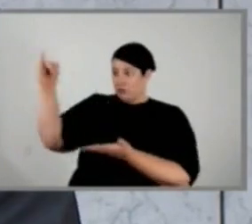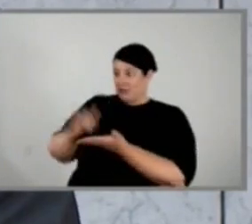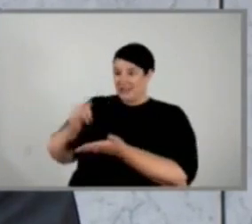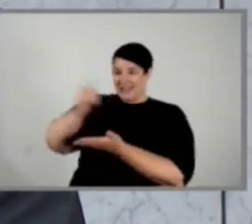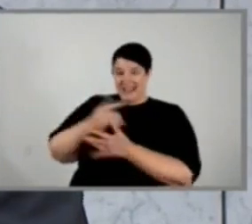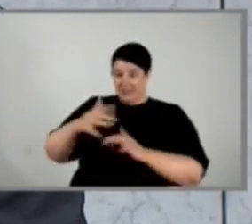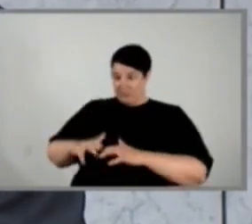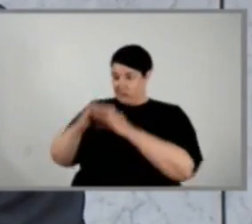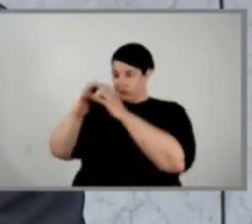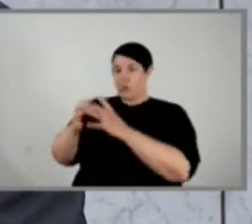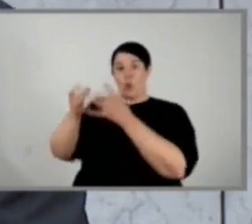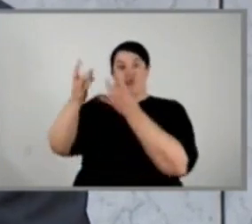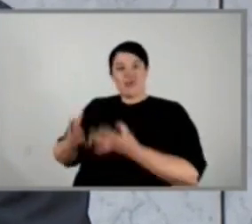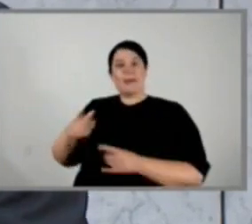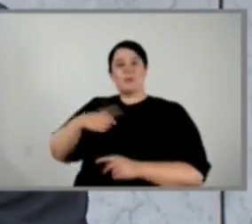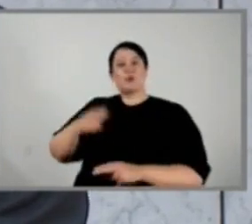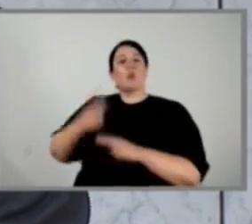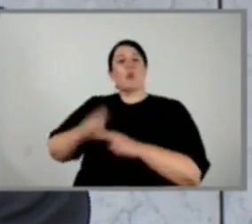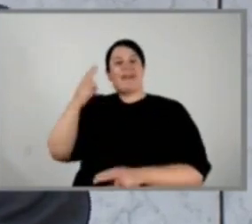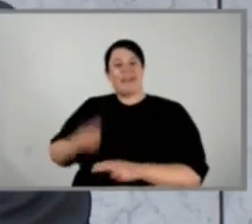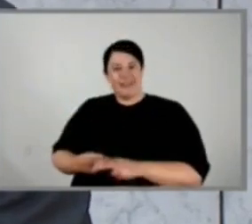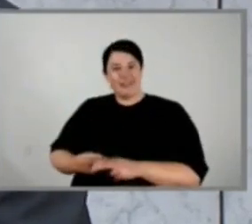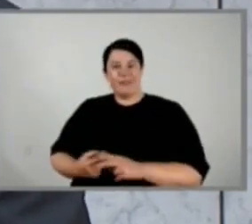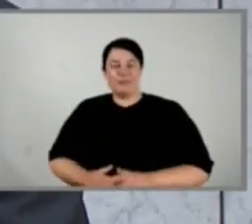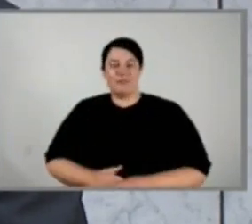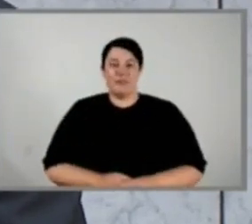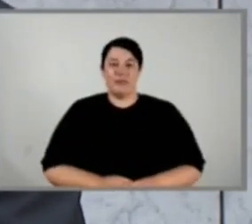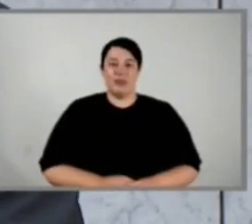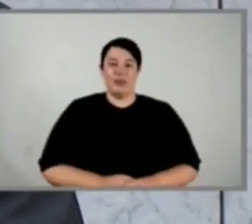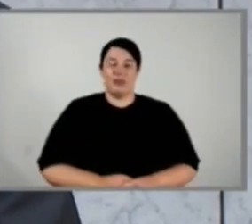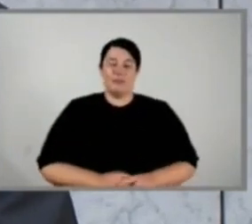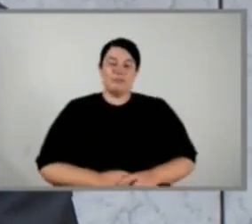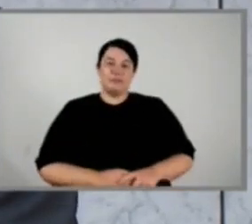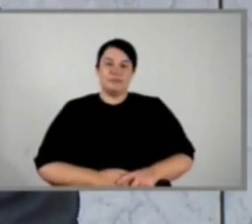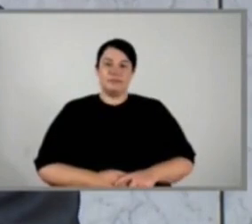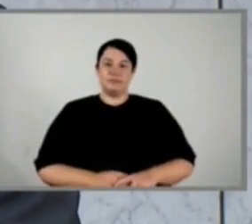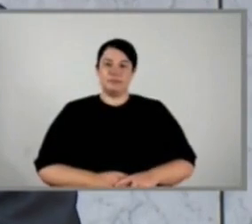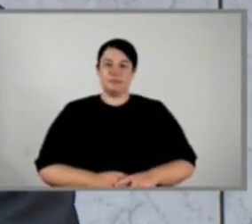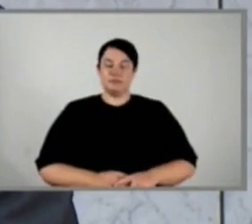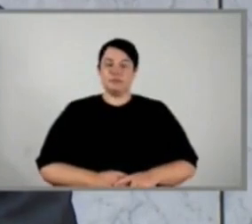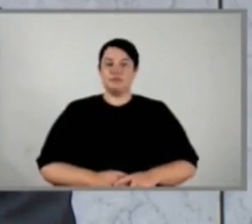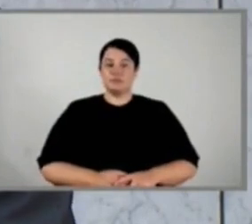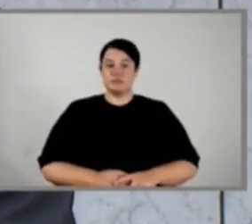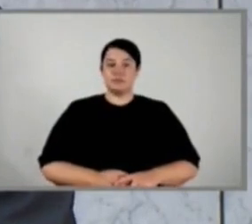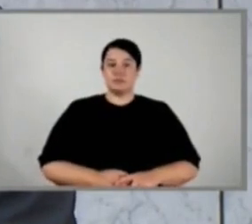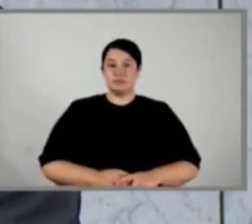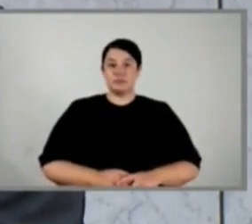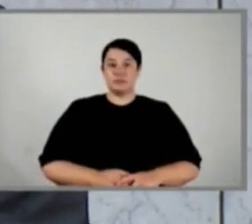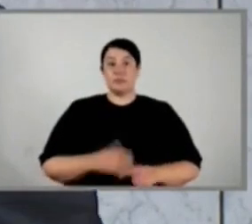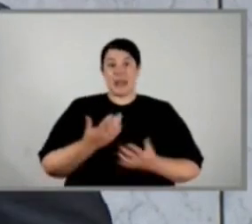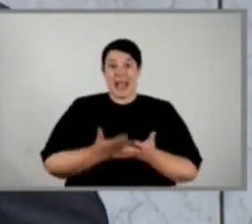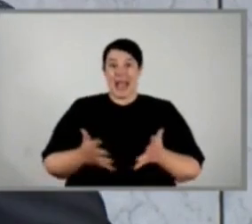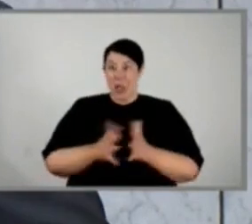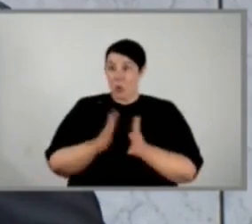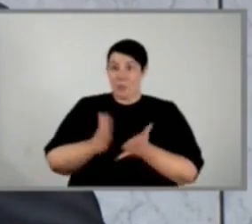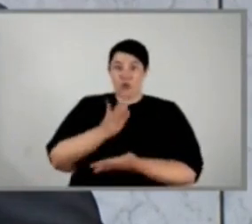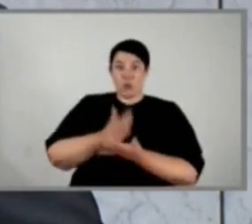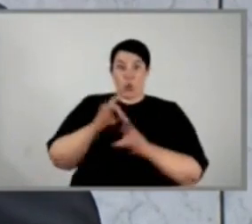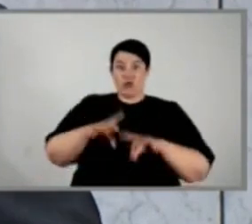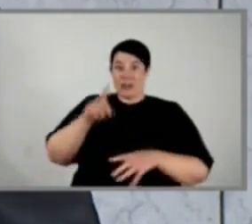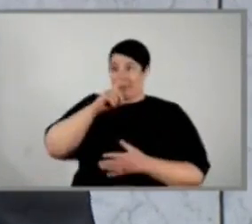the most rapid way. But the most effective way we're getting Australians home is by increasing